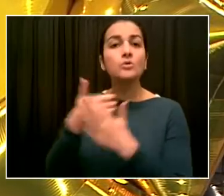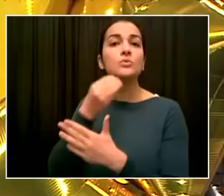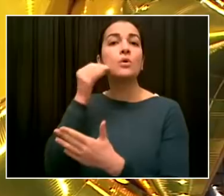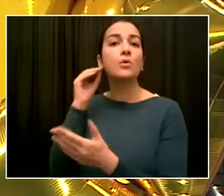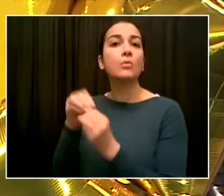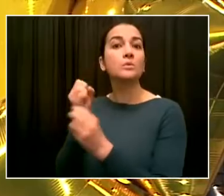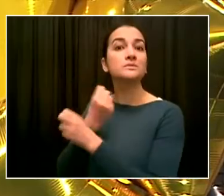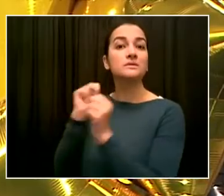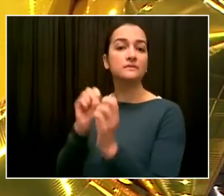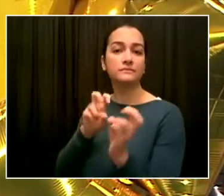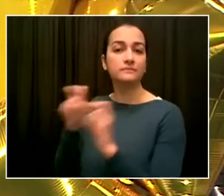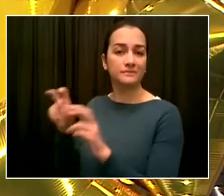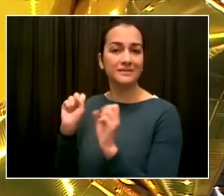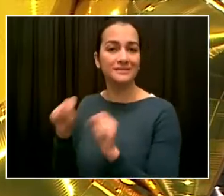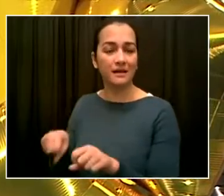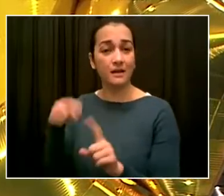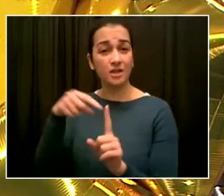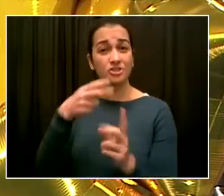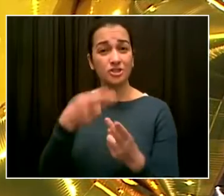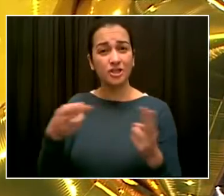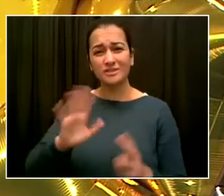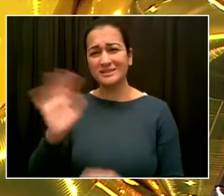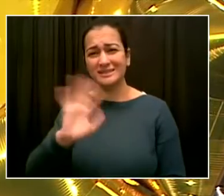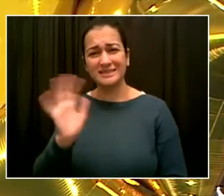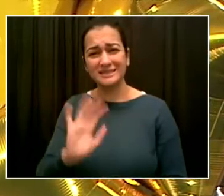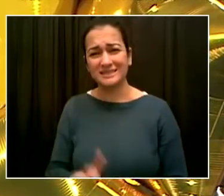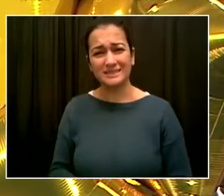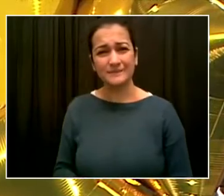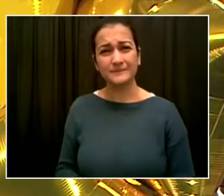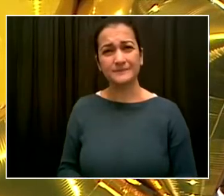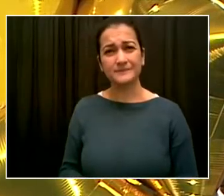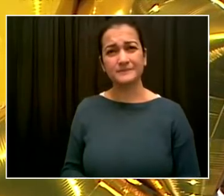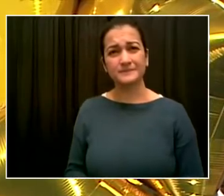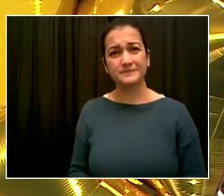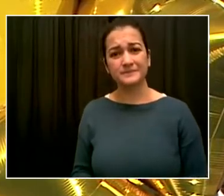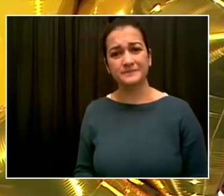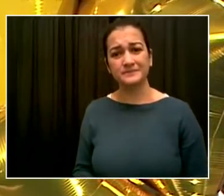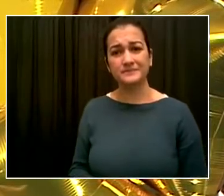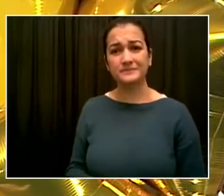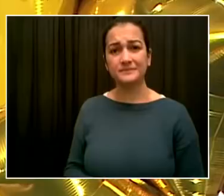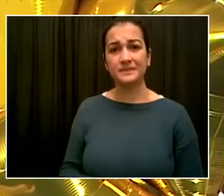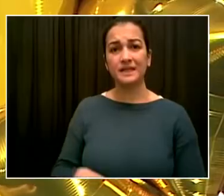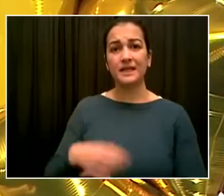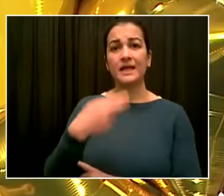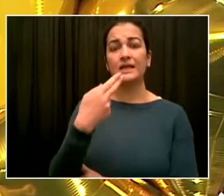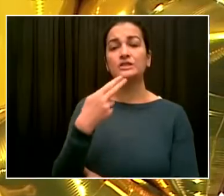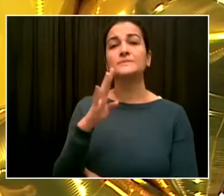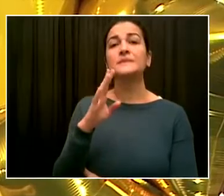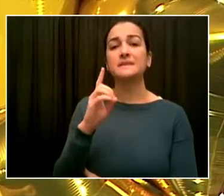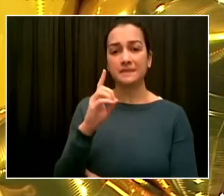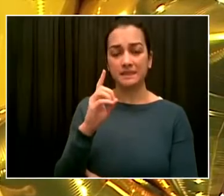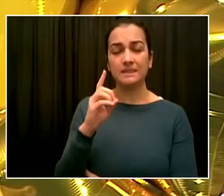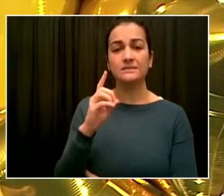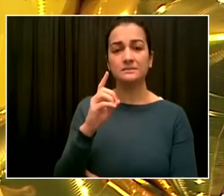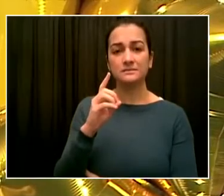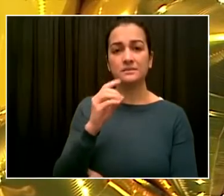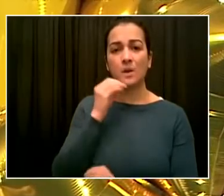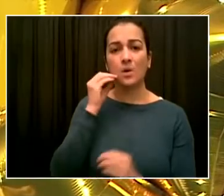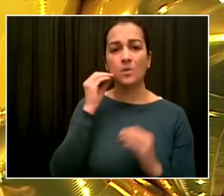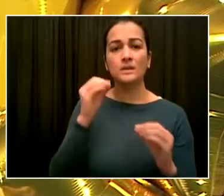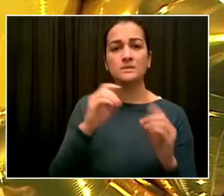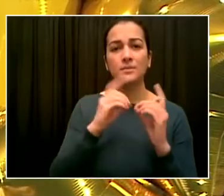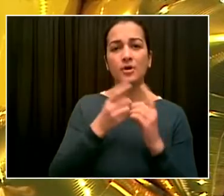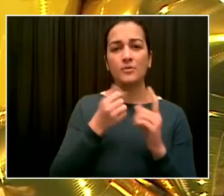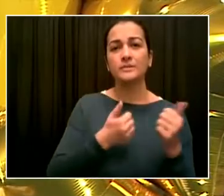HPD and others communicate with them and give them a clear sense of the pathway forward. Our next question goes to Mike Gartland